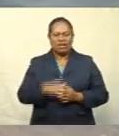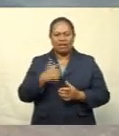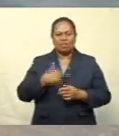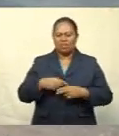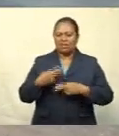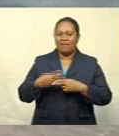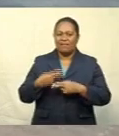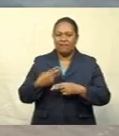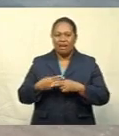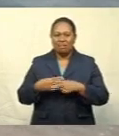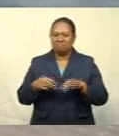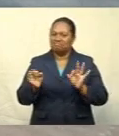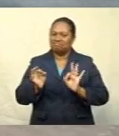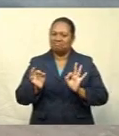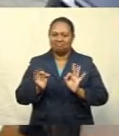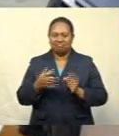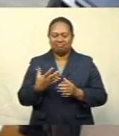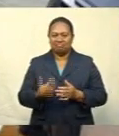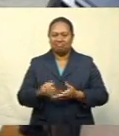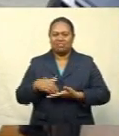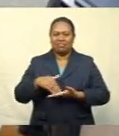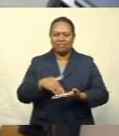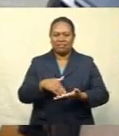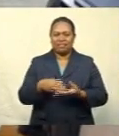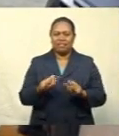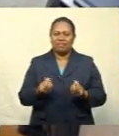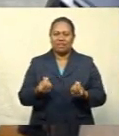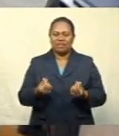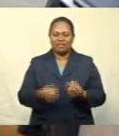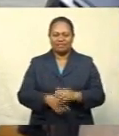not meeting the demand.